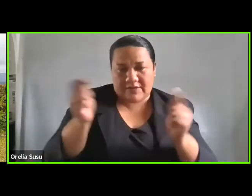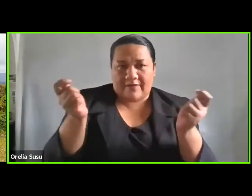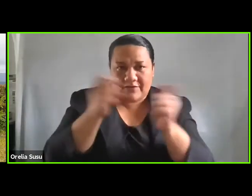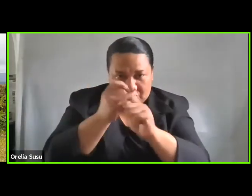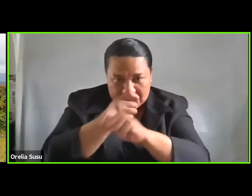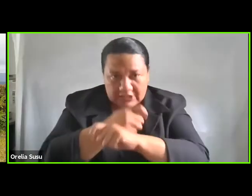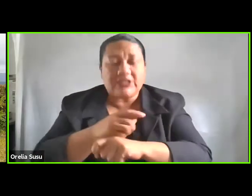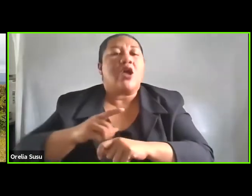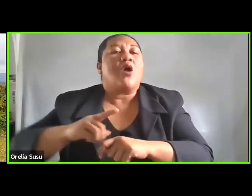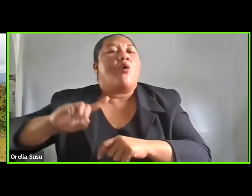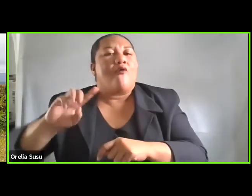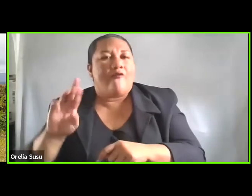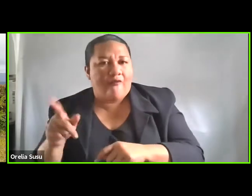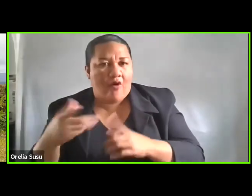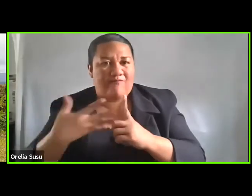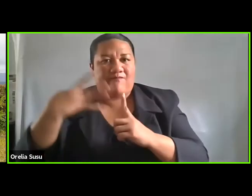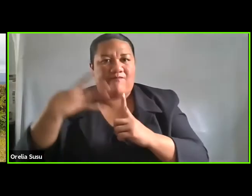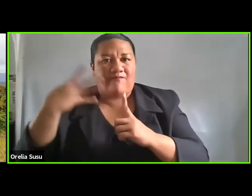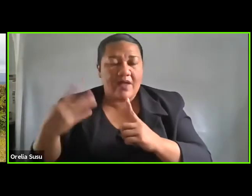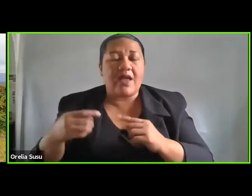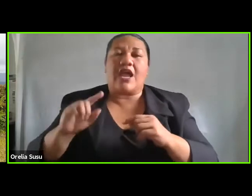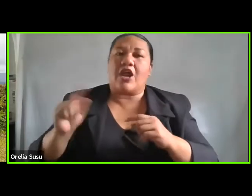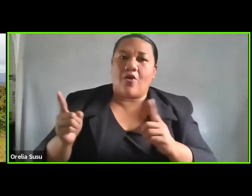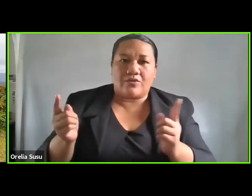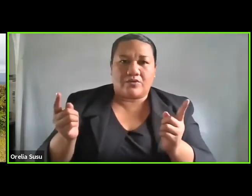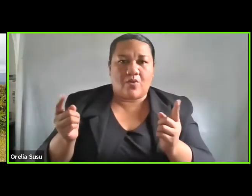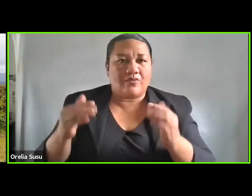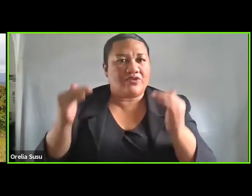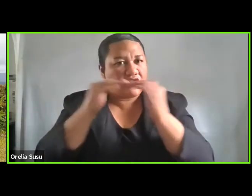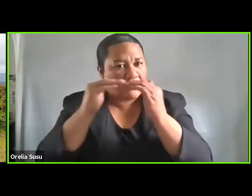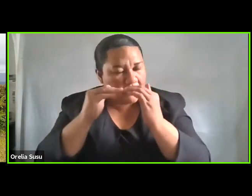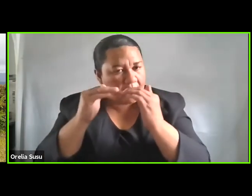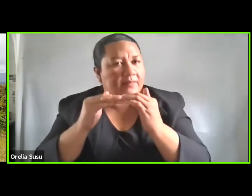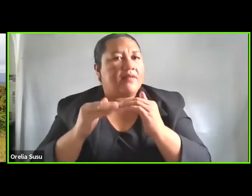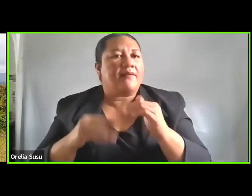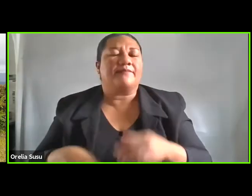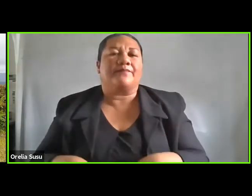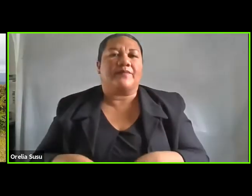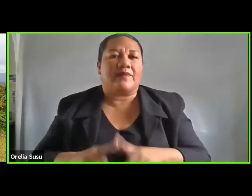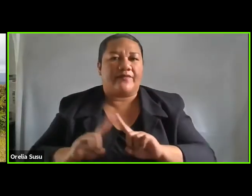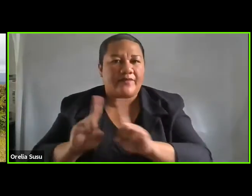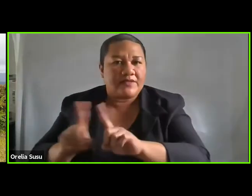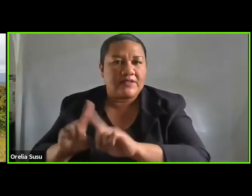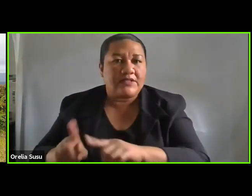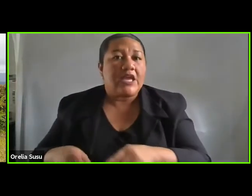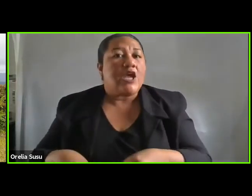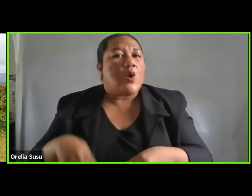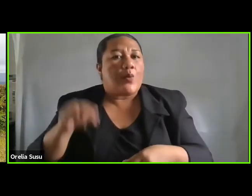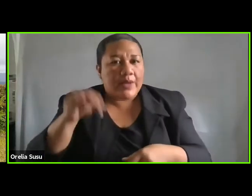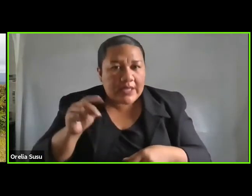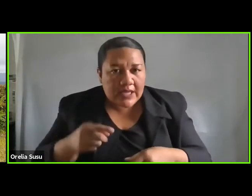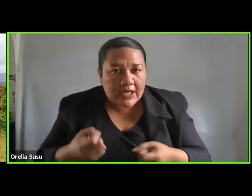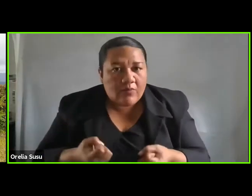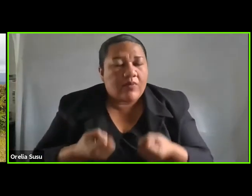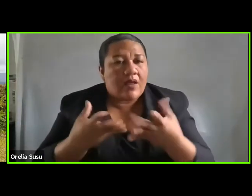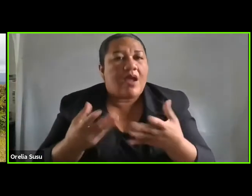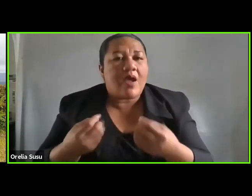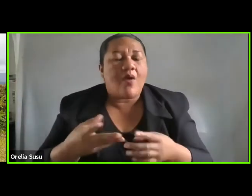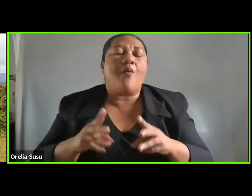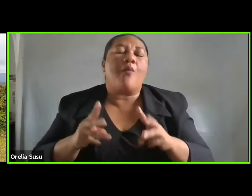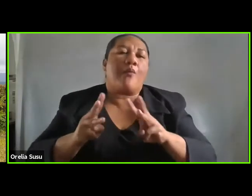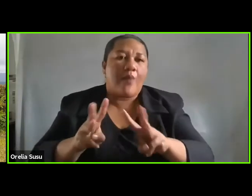historical patriarchy norms and practices we have to redistribute our powers and resources making